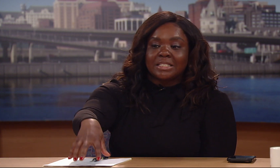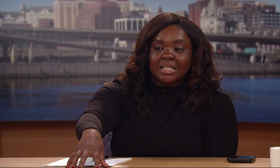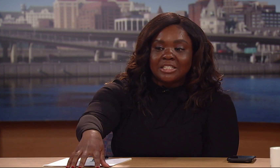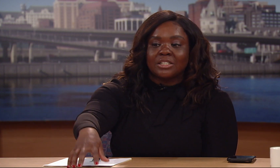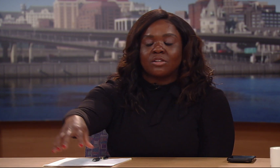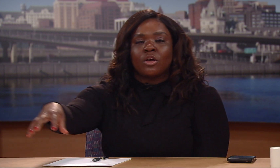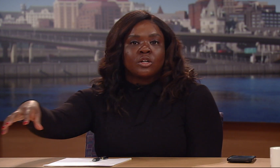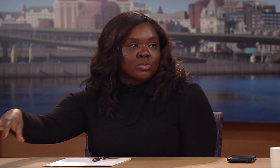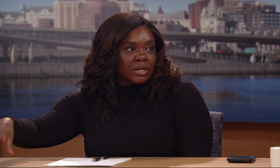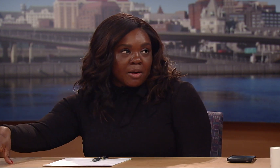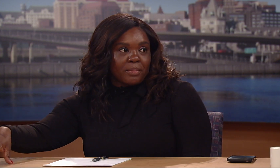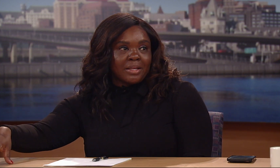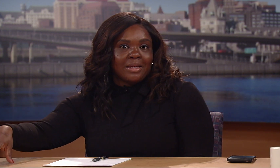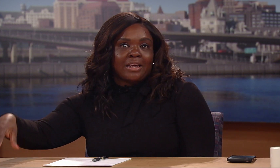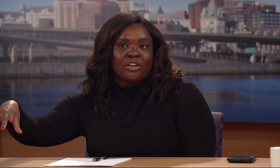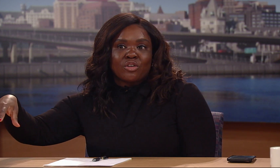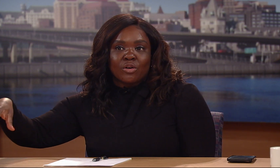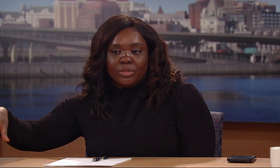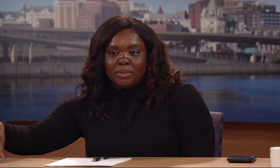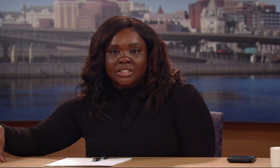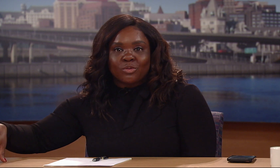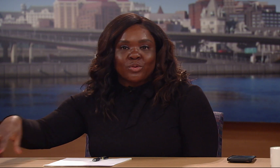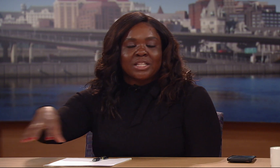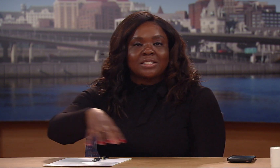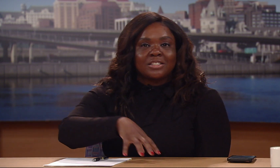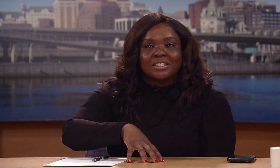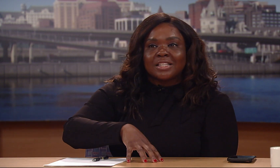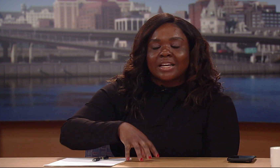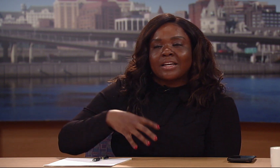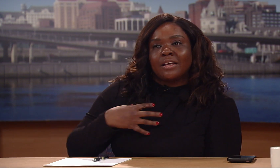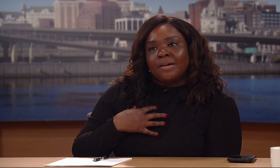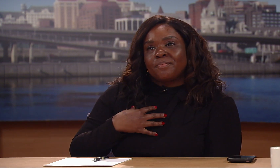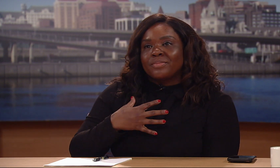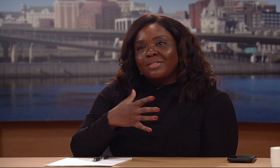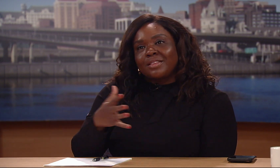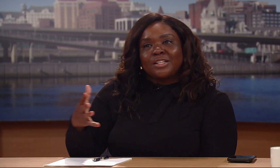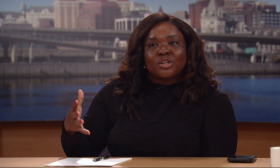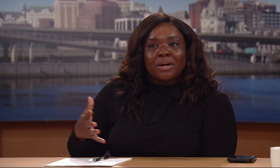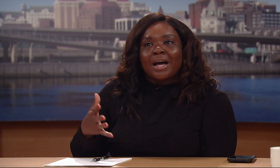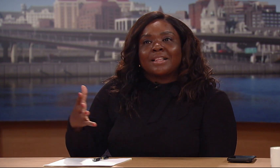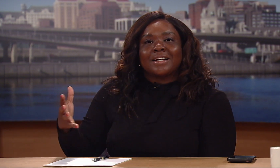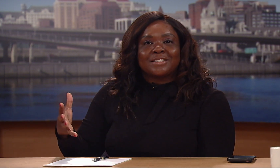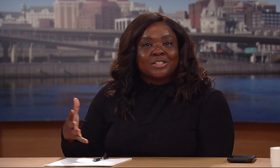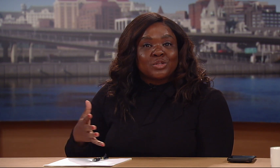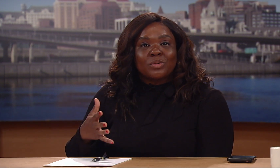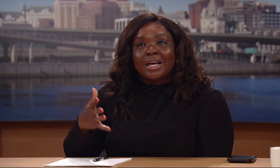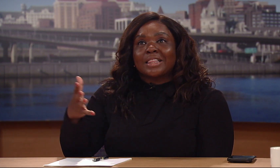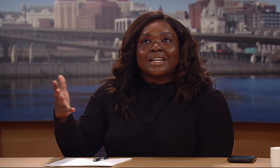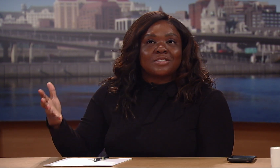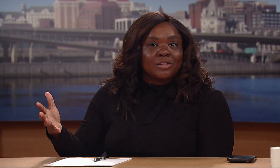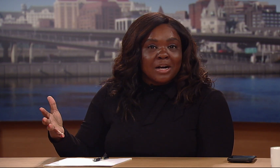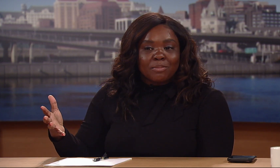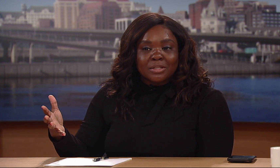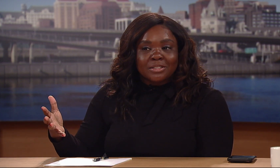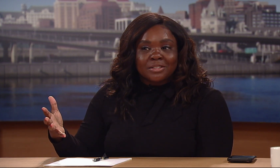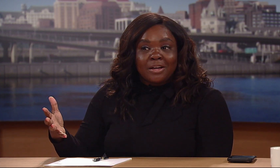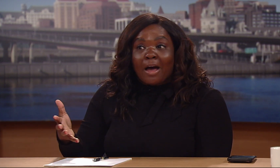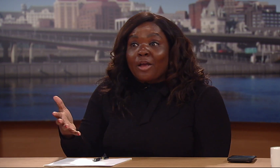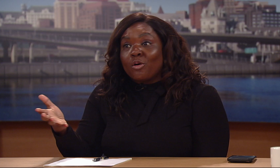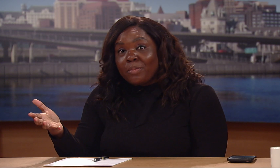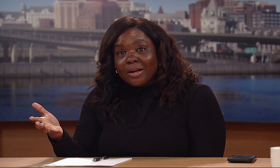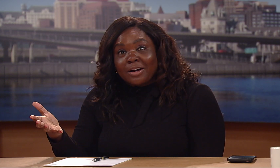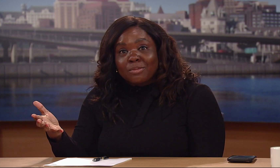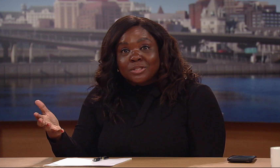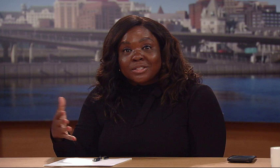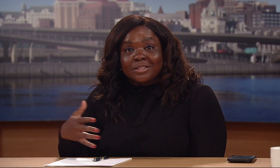actually legislation to accompany, you know, the budget, where this is just like, these are my highlights. This is what I'd like to accomplish.